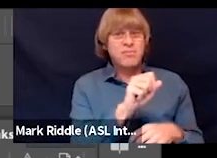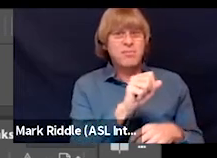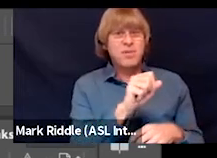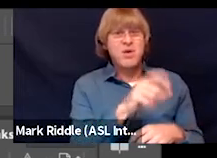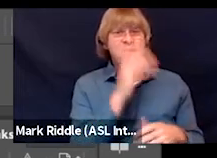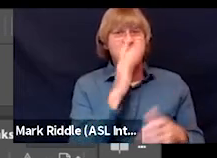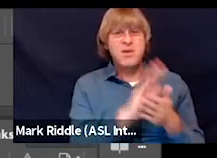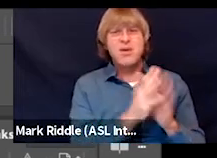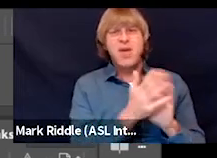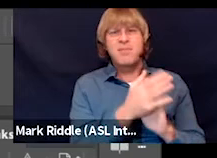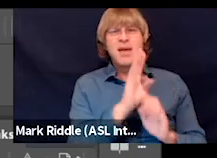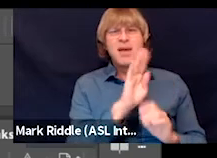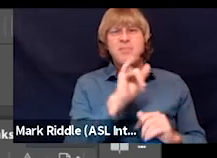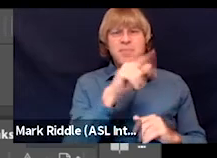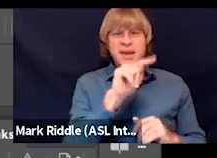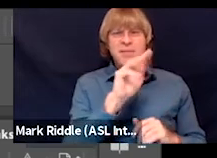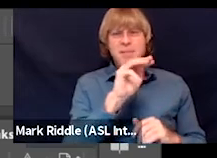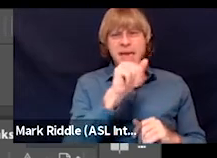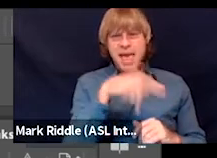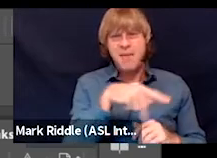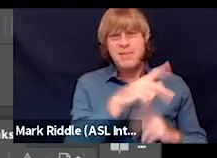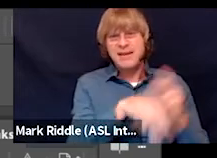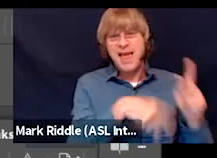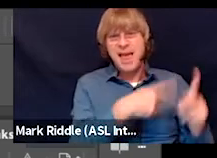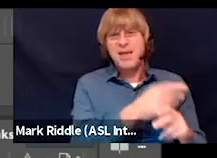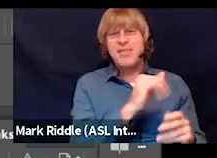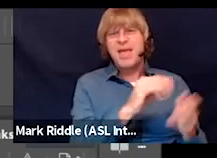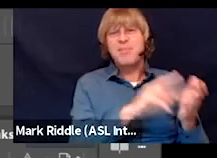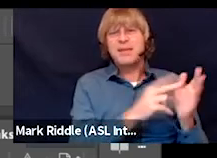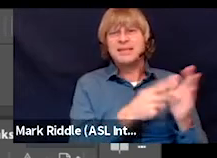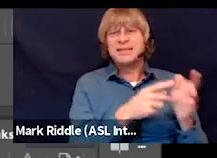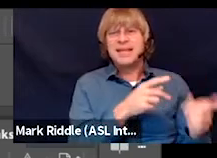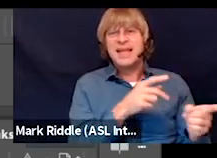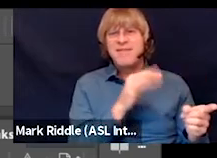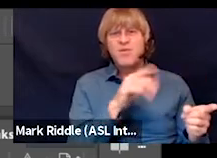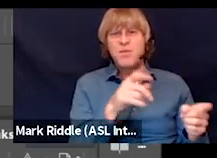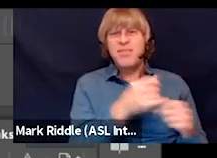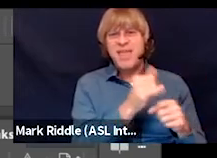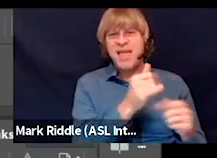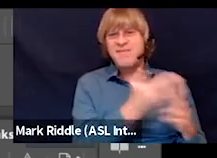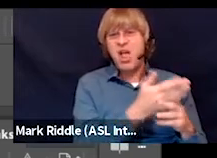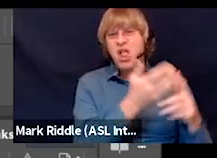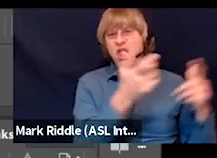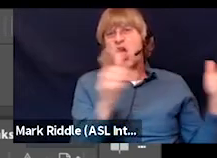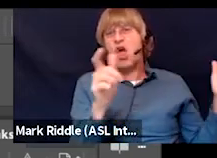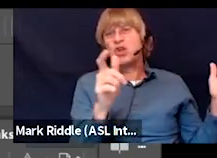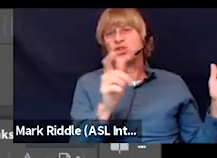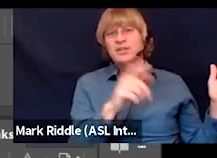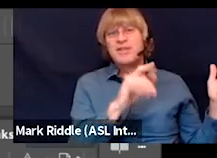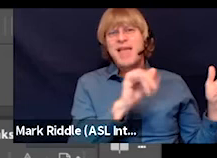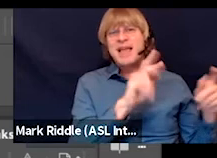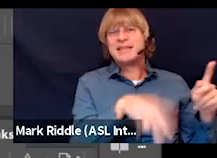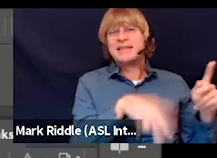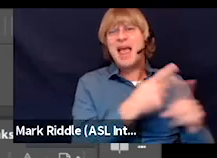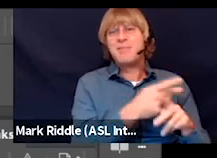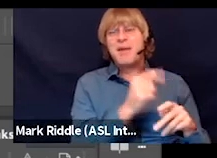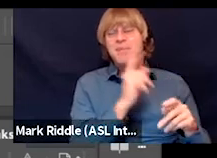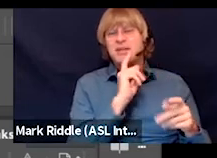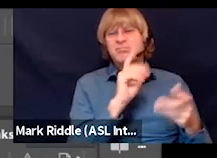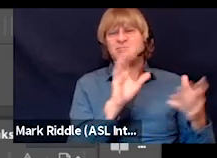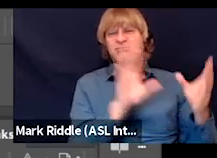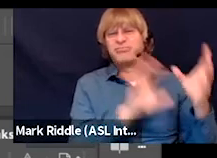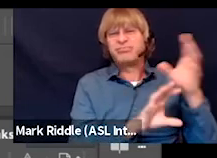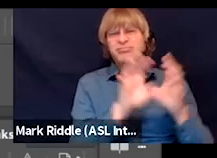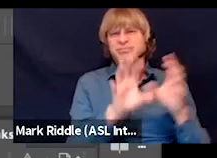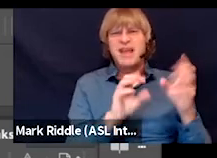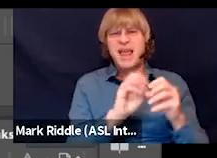become bitmapped type. And that means if it's, you make your file larger, your type could be really chunky and bitmapped.